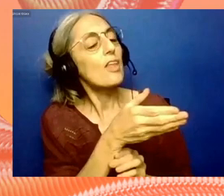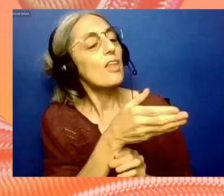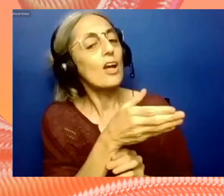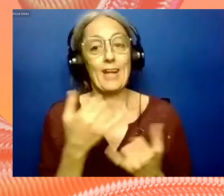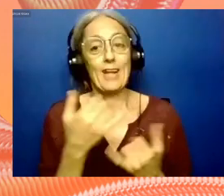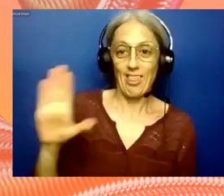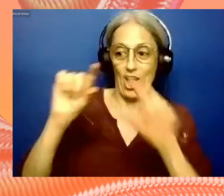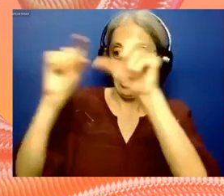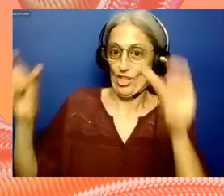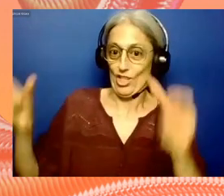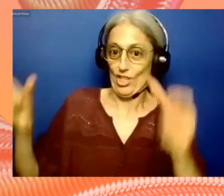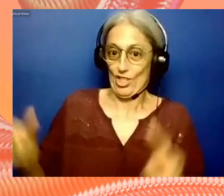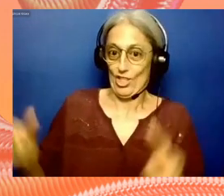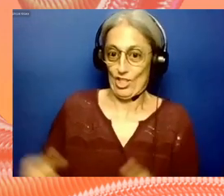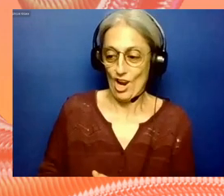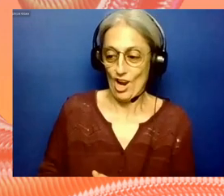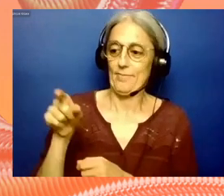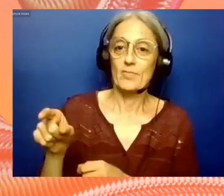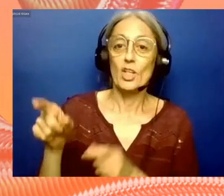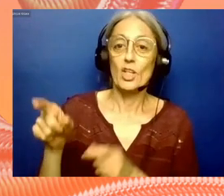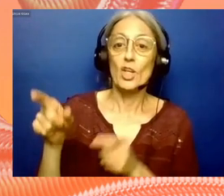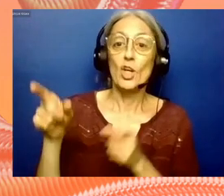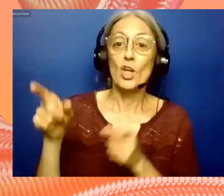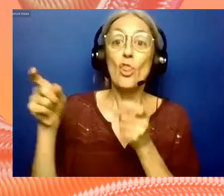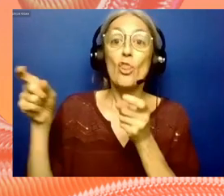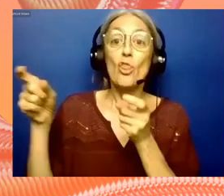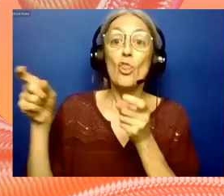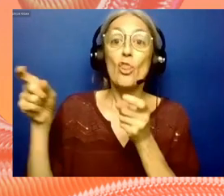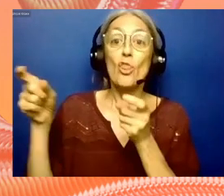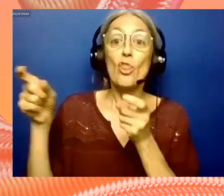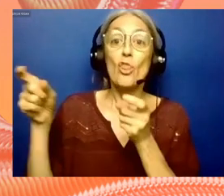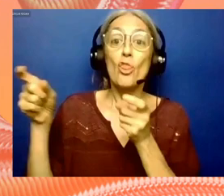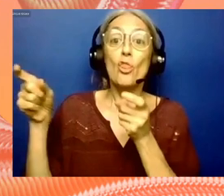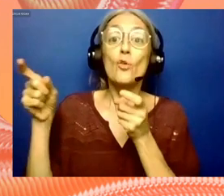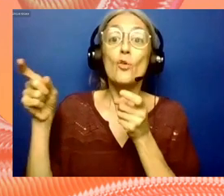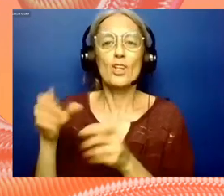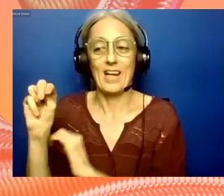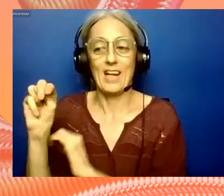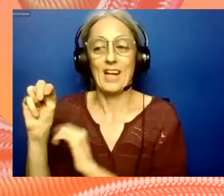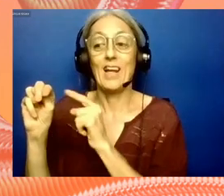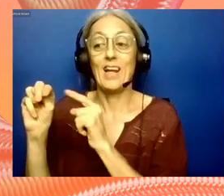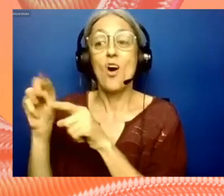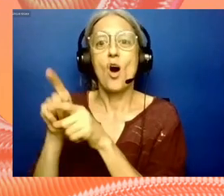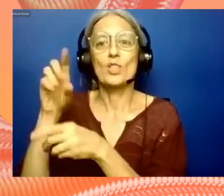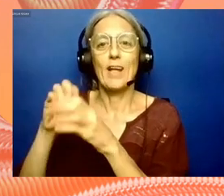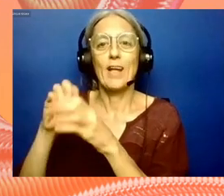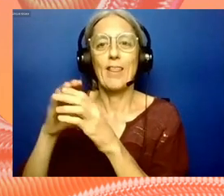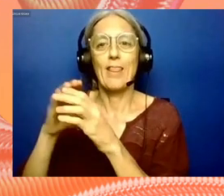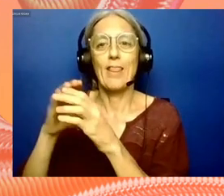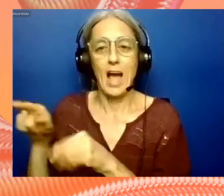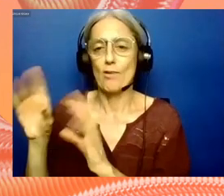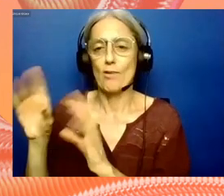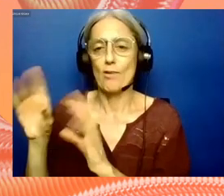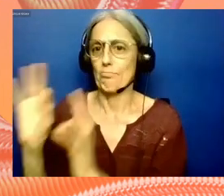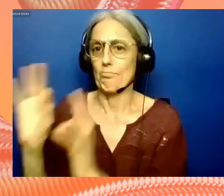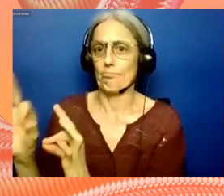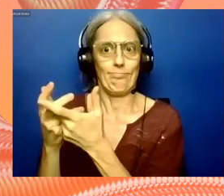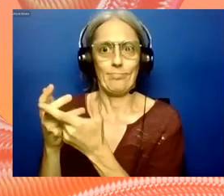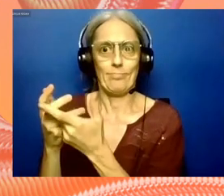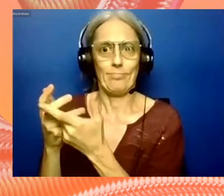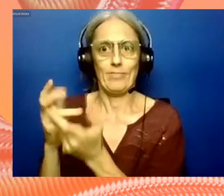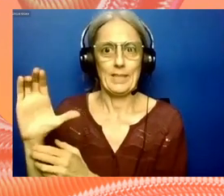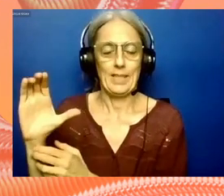ruler in the best sign it can be in like one of the best houses it can be in. And yeah, it's literally a sign